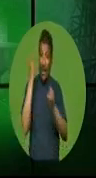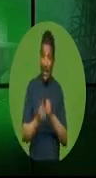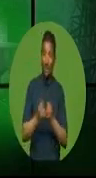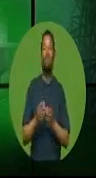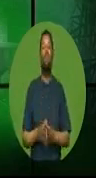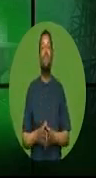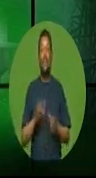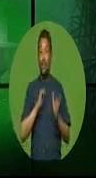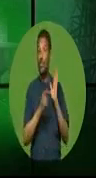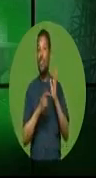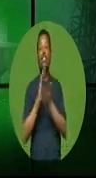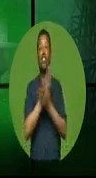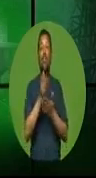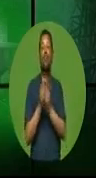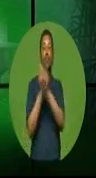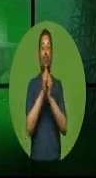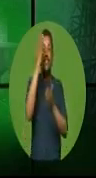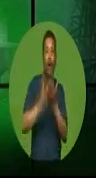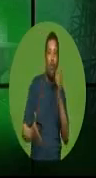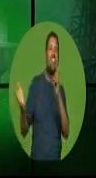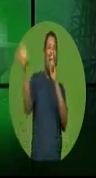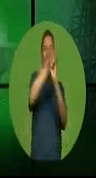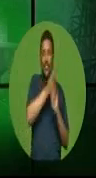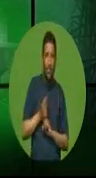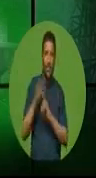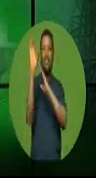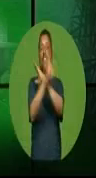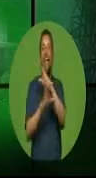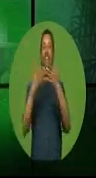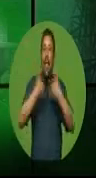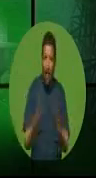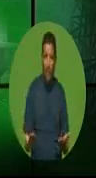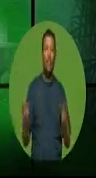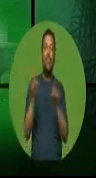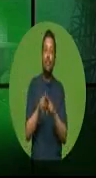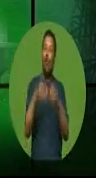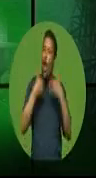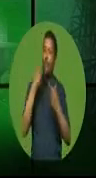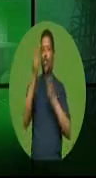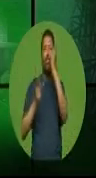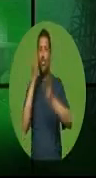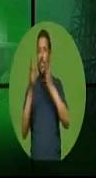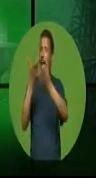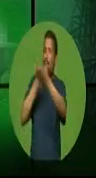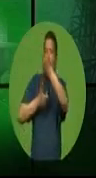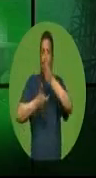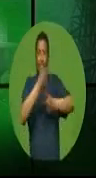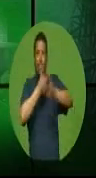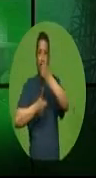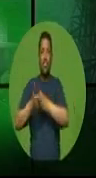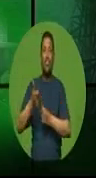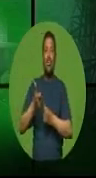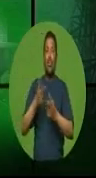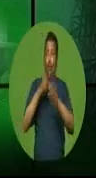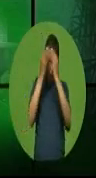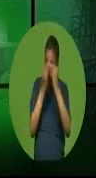Finally, let me share with you some of the achievements the country had in terms of having the tourist attractions